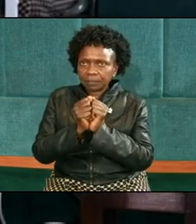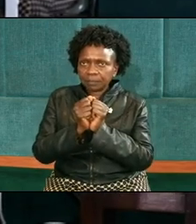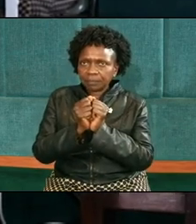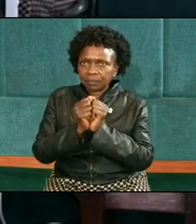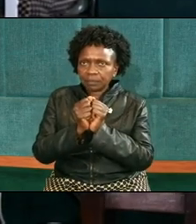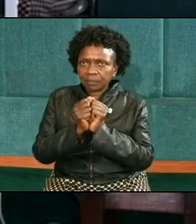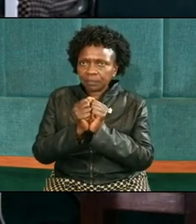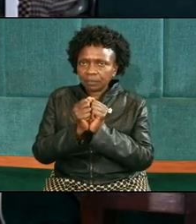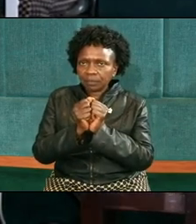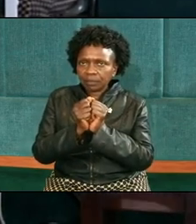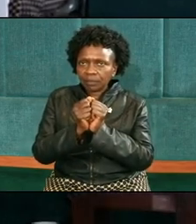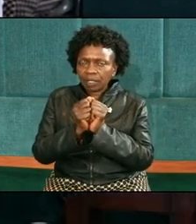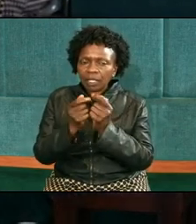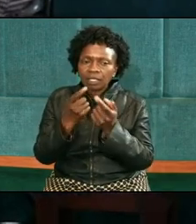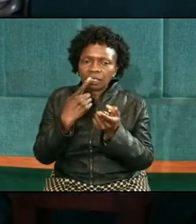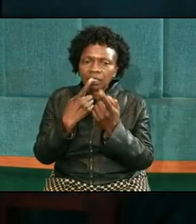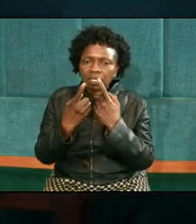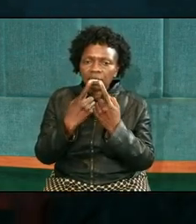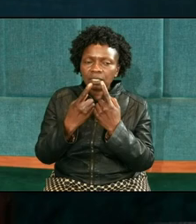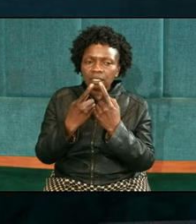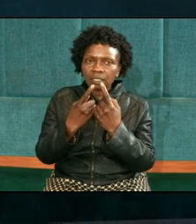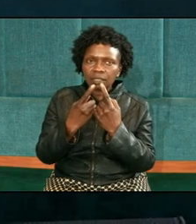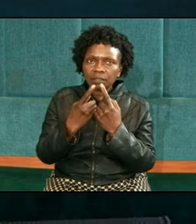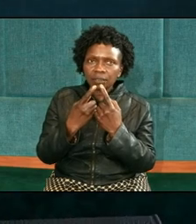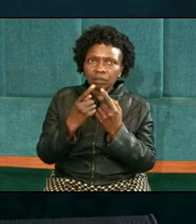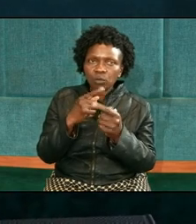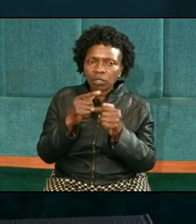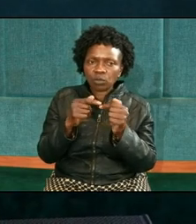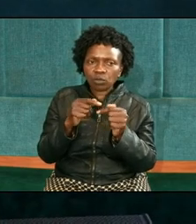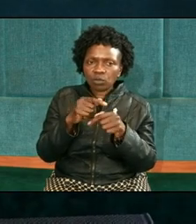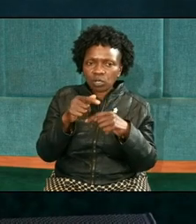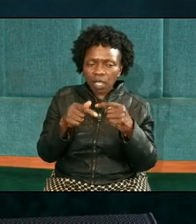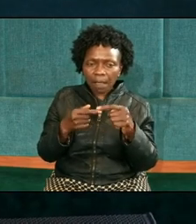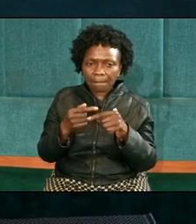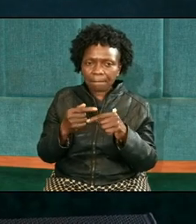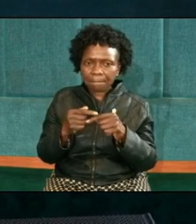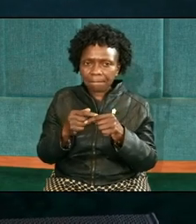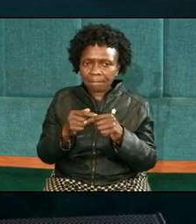So I said, "What's the story?" She says, "When you come, we'll tell you the story."